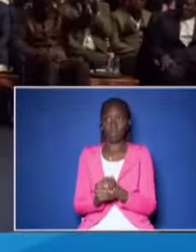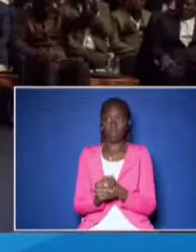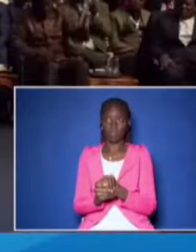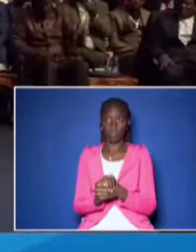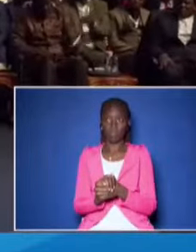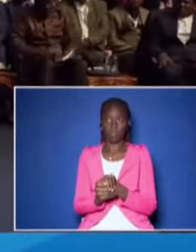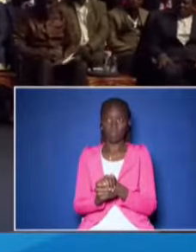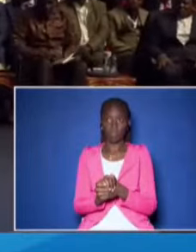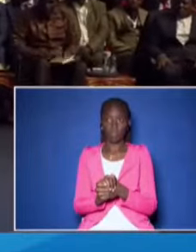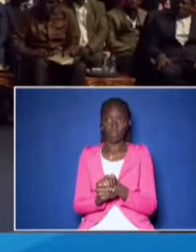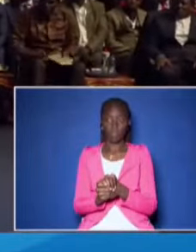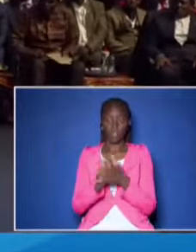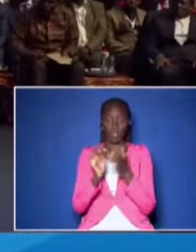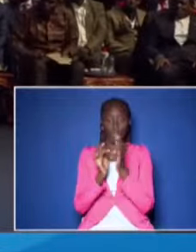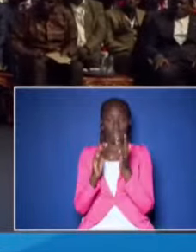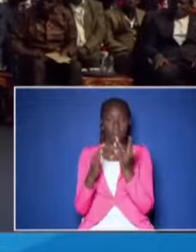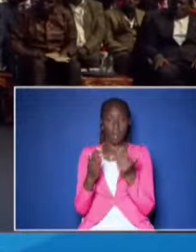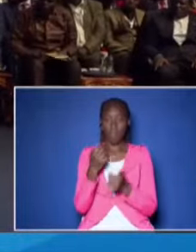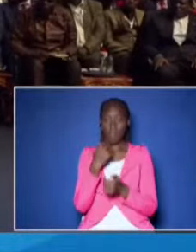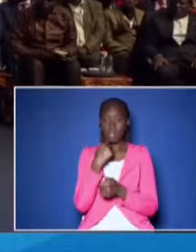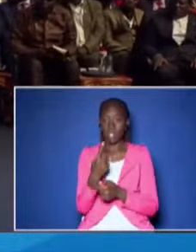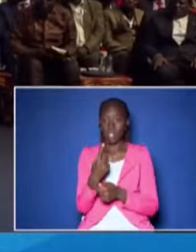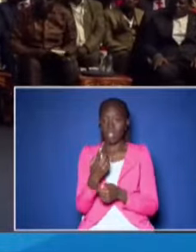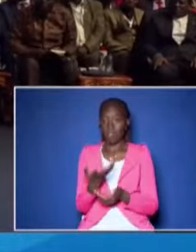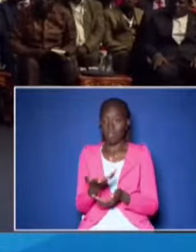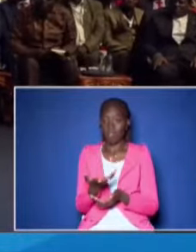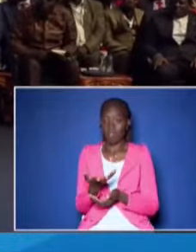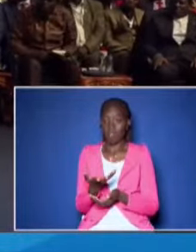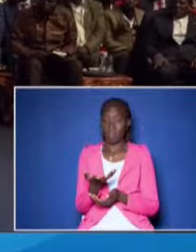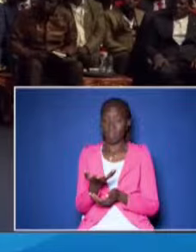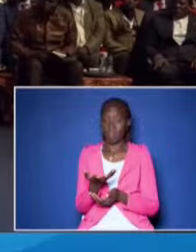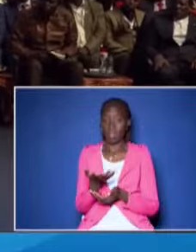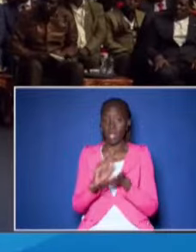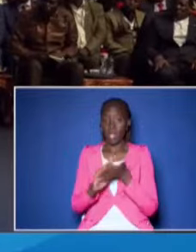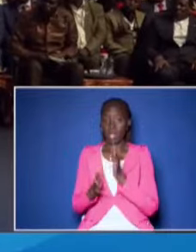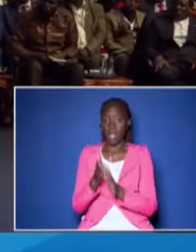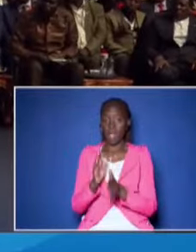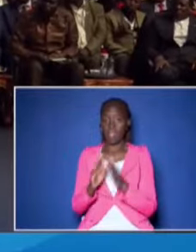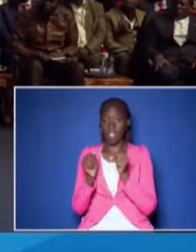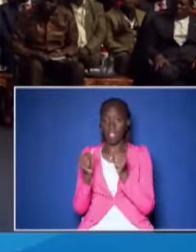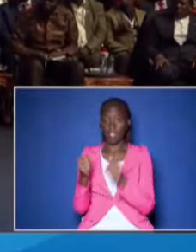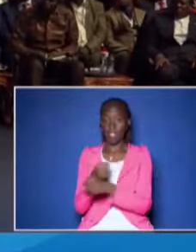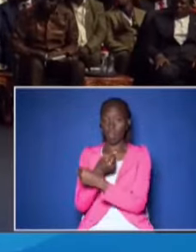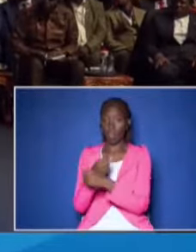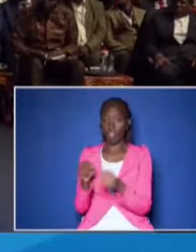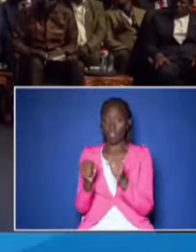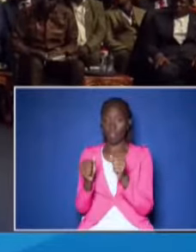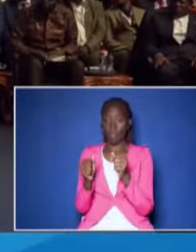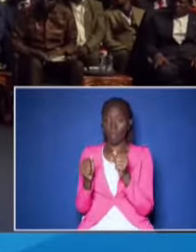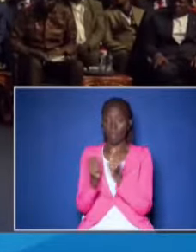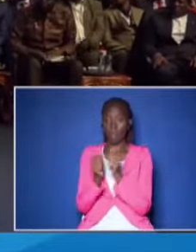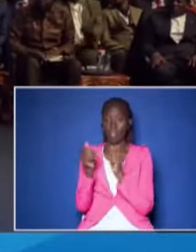use the Bible doesn't say nothing is impossible to